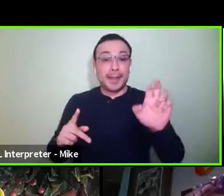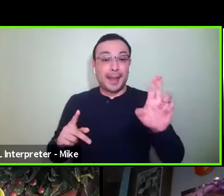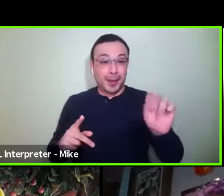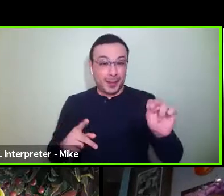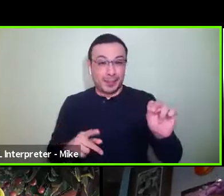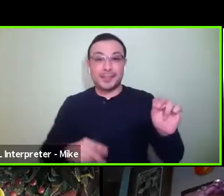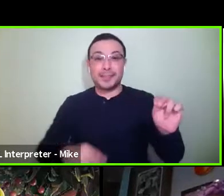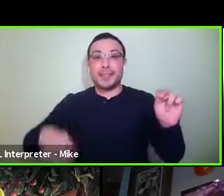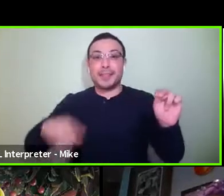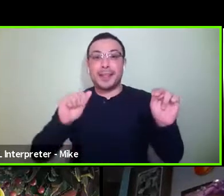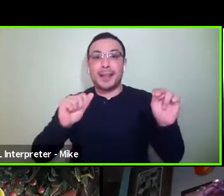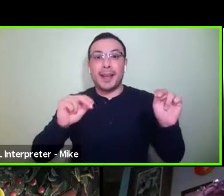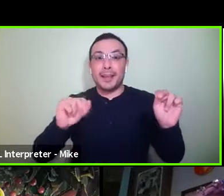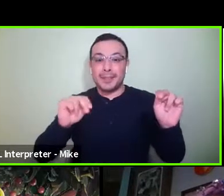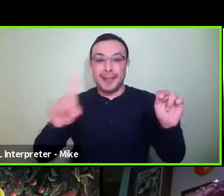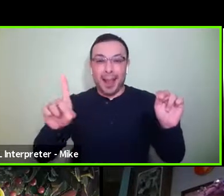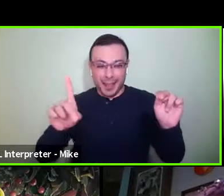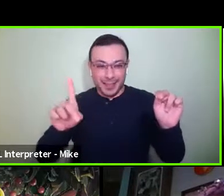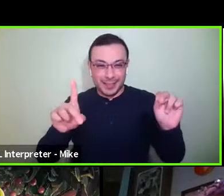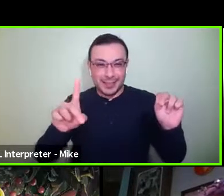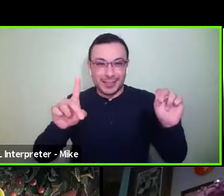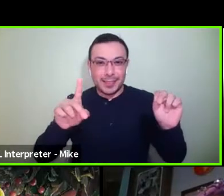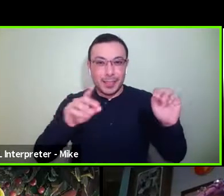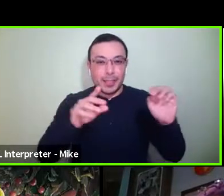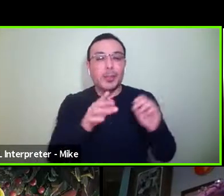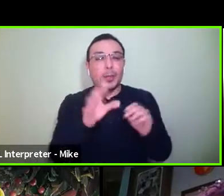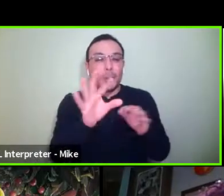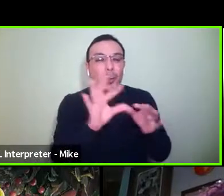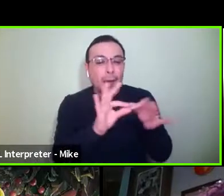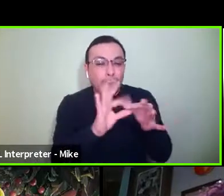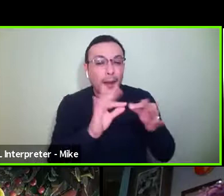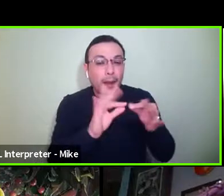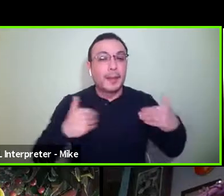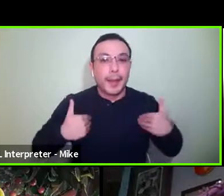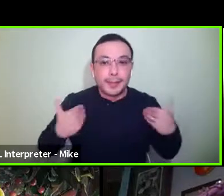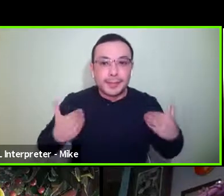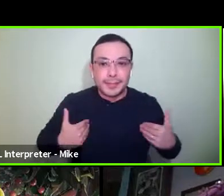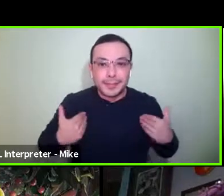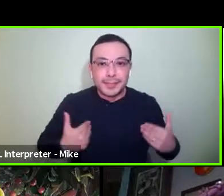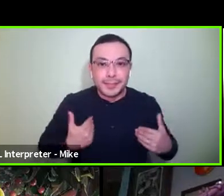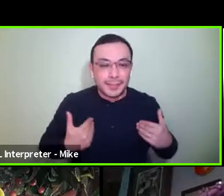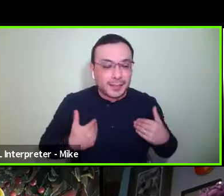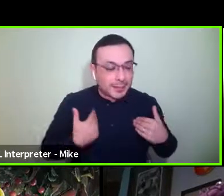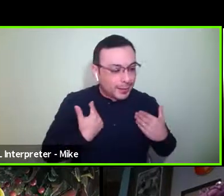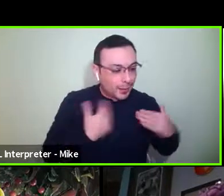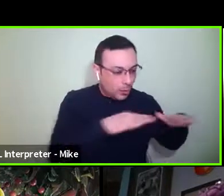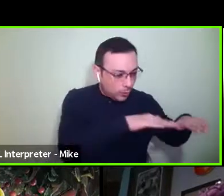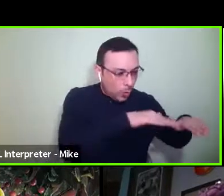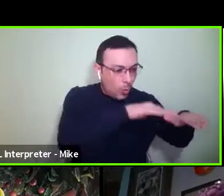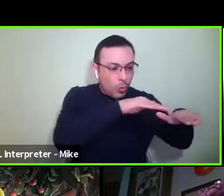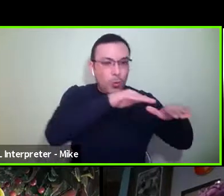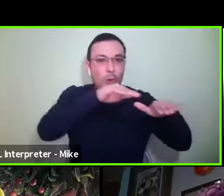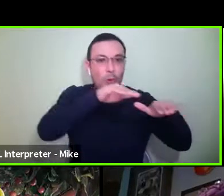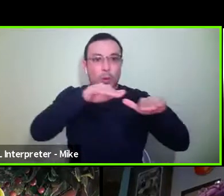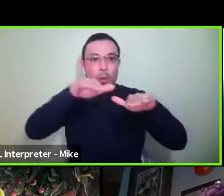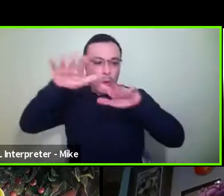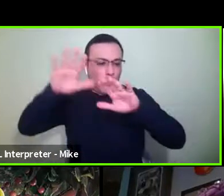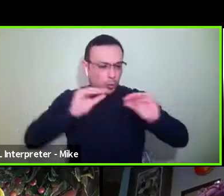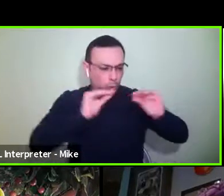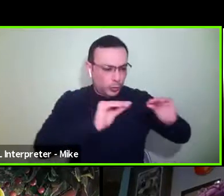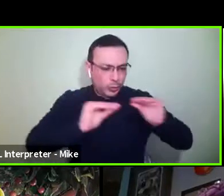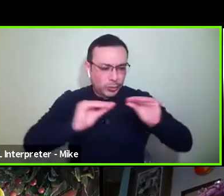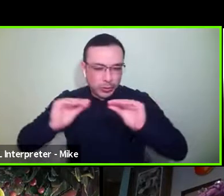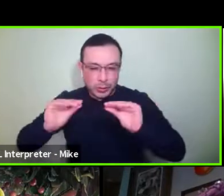of younger people, and especially people going through education. This will make that slightly more focused.